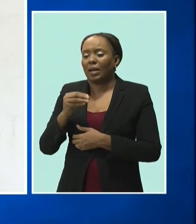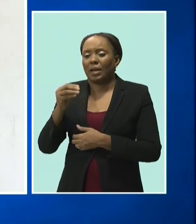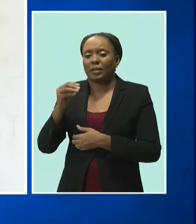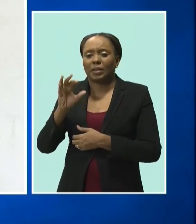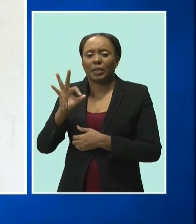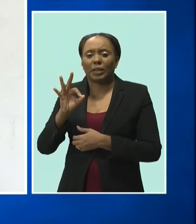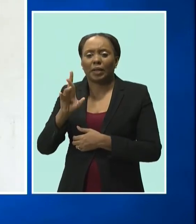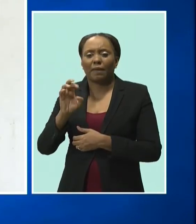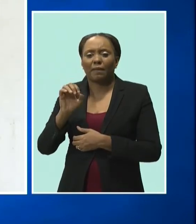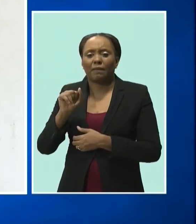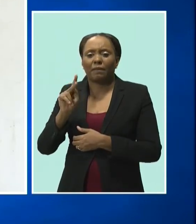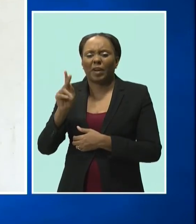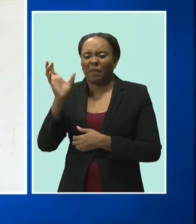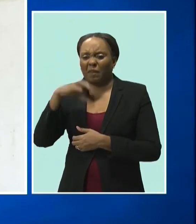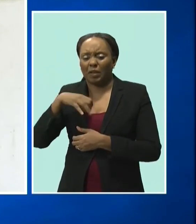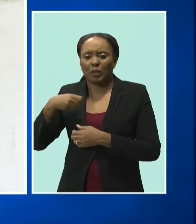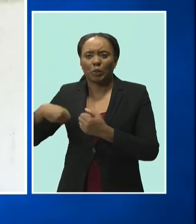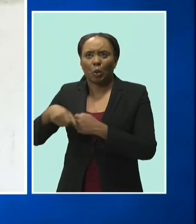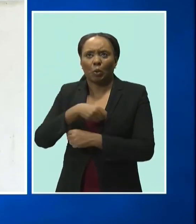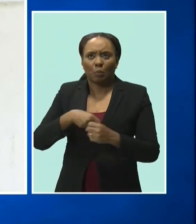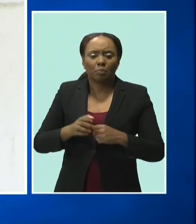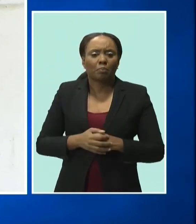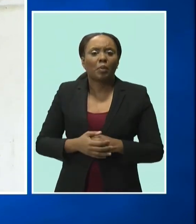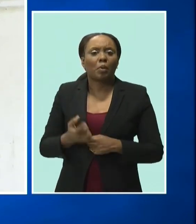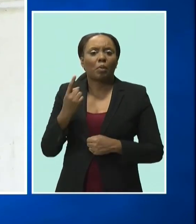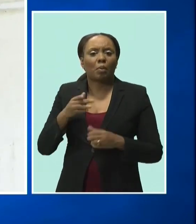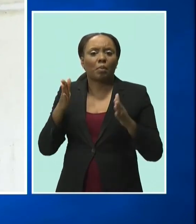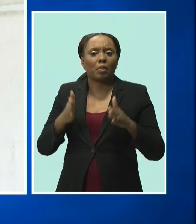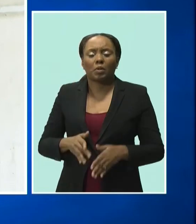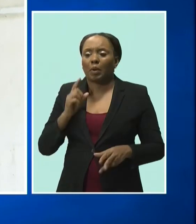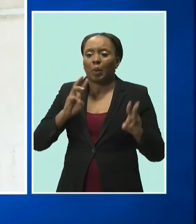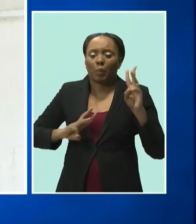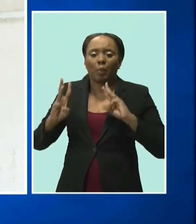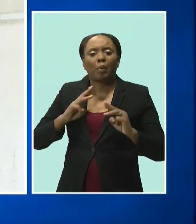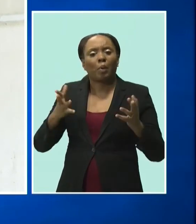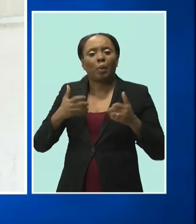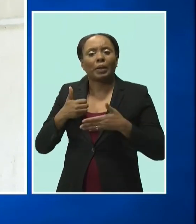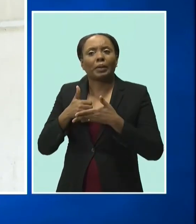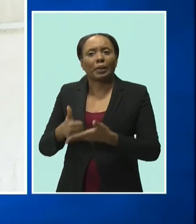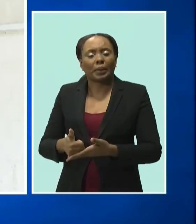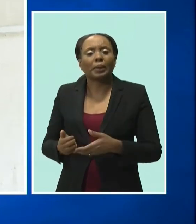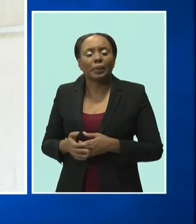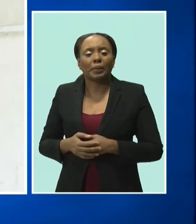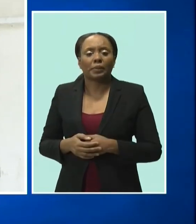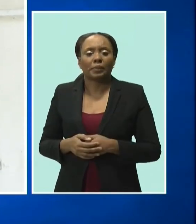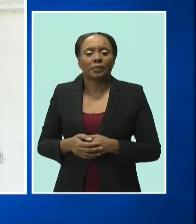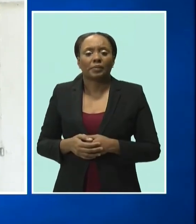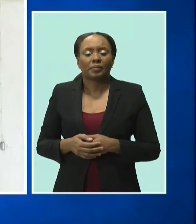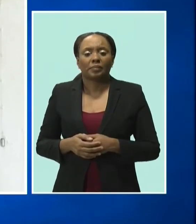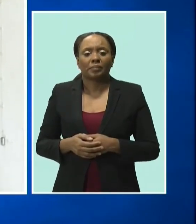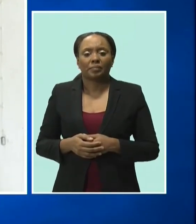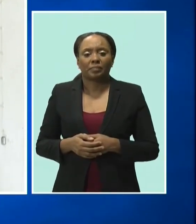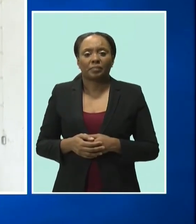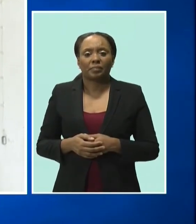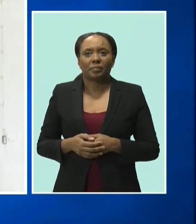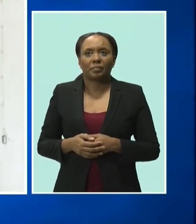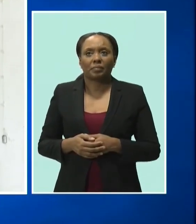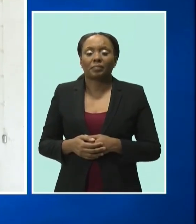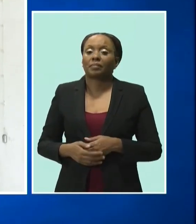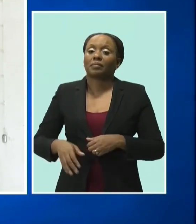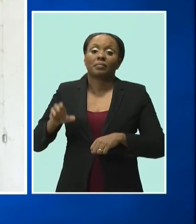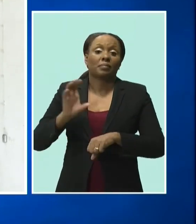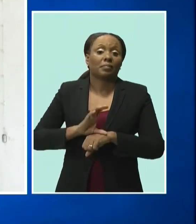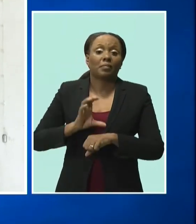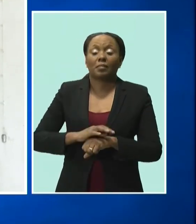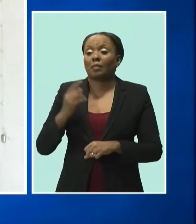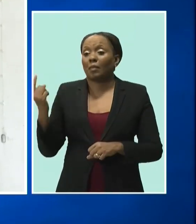benefactors, they were very concerned and wanted to help in as much as possible. So the church is always